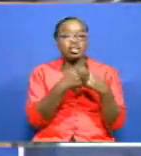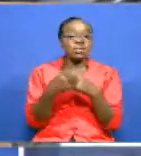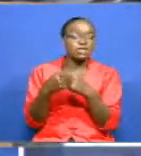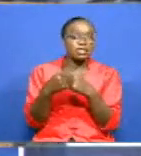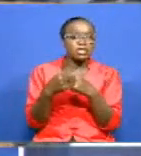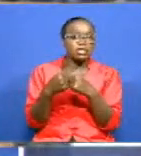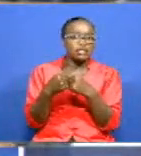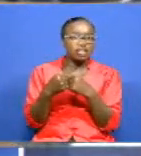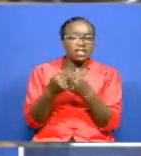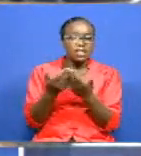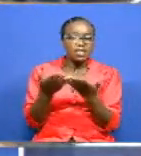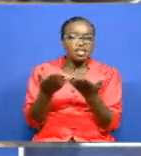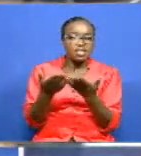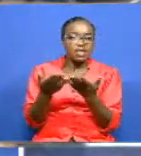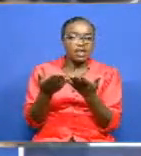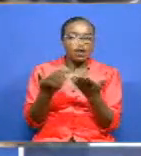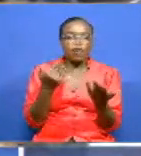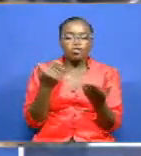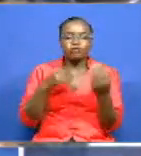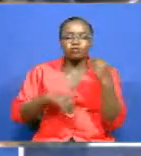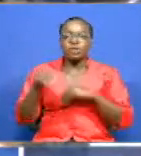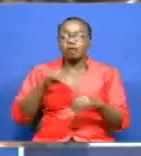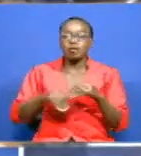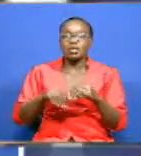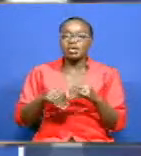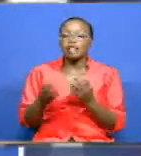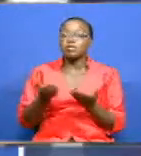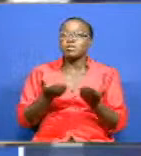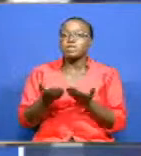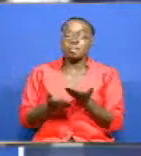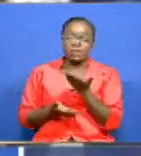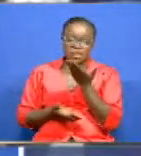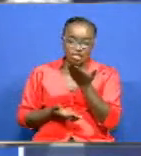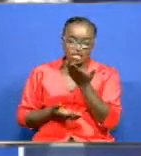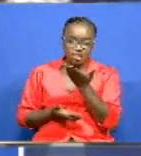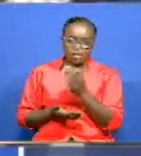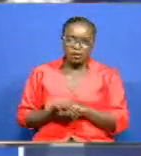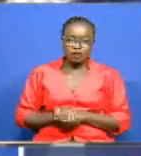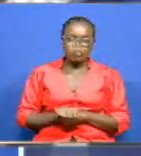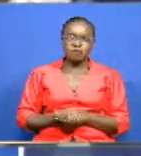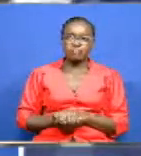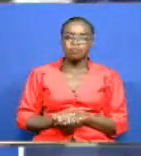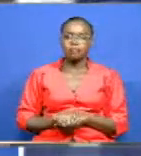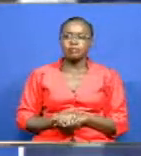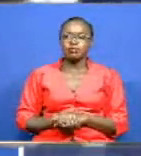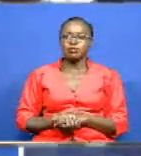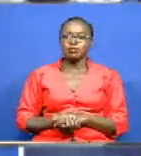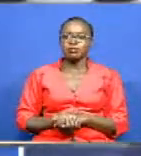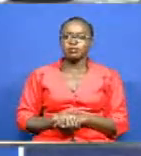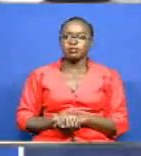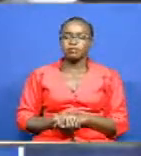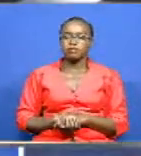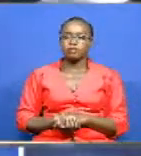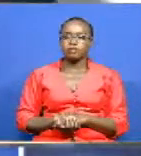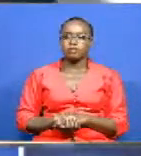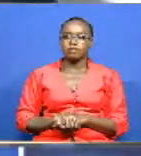raised related to gambling and the illicit business related to this. Reporting for Channel One News, I'm Jackie